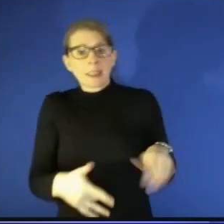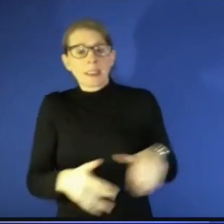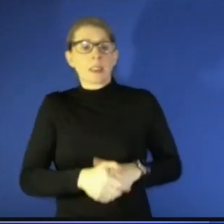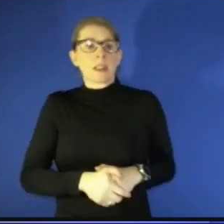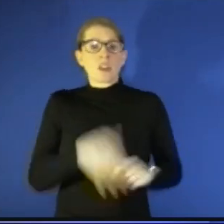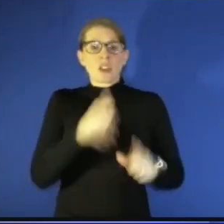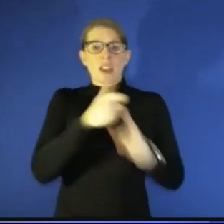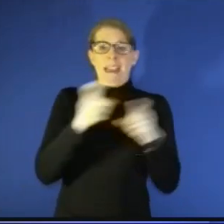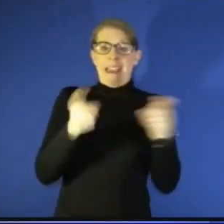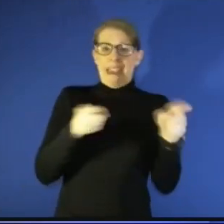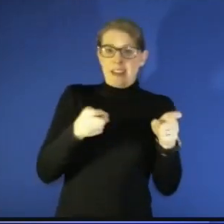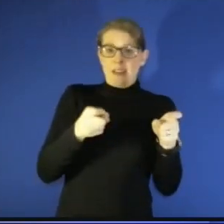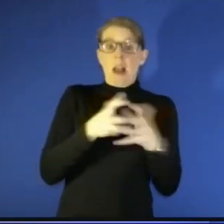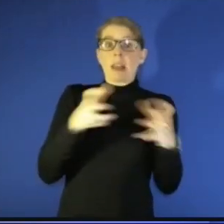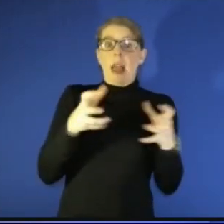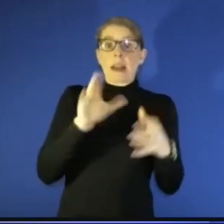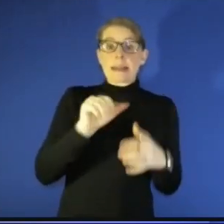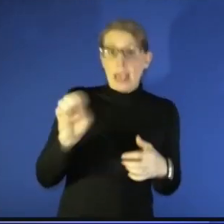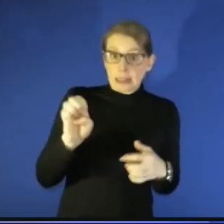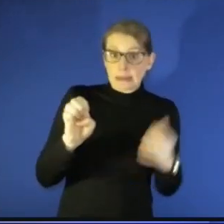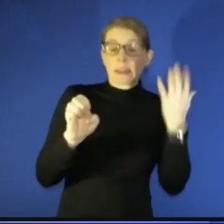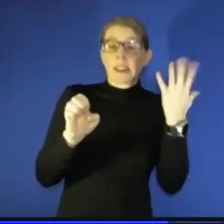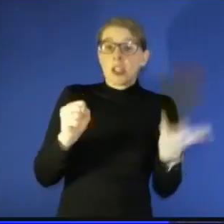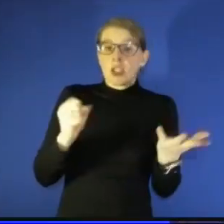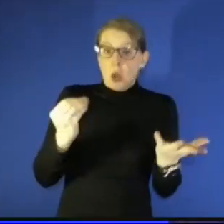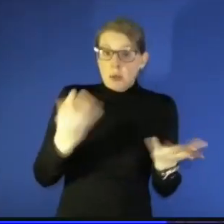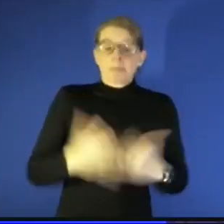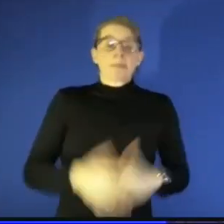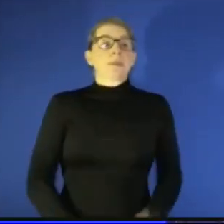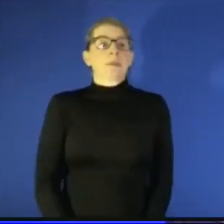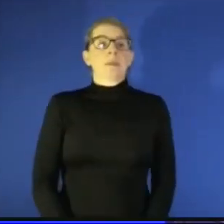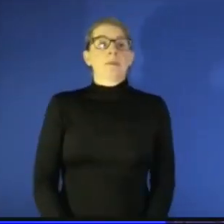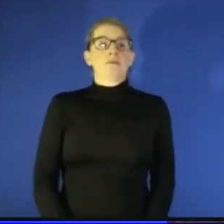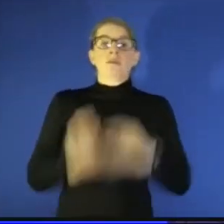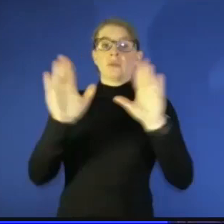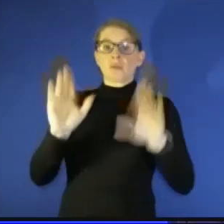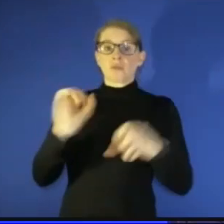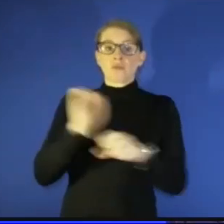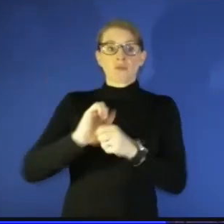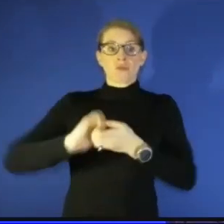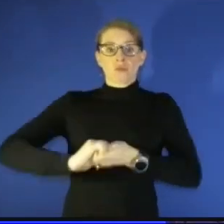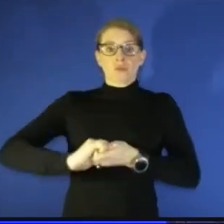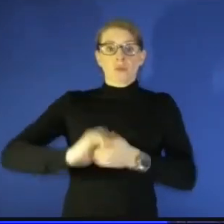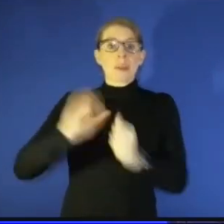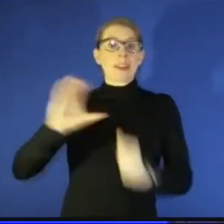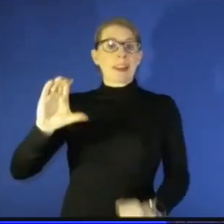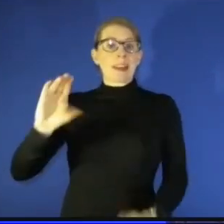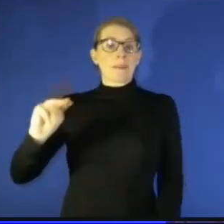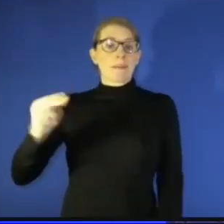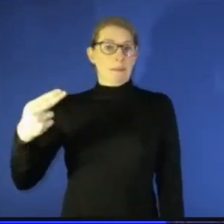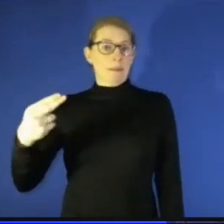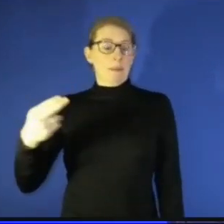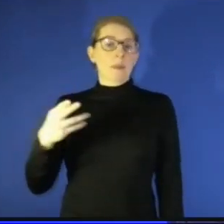cases, Dr. Ebersole. So right. Well, we have an excellent working relationship with the children's team there.